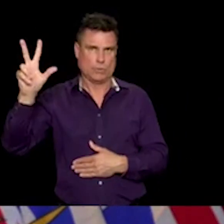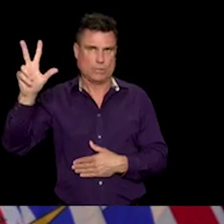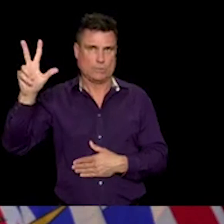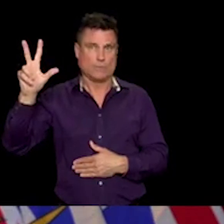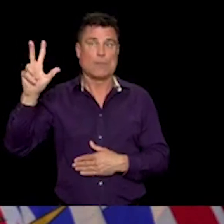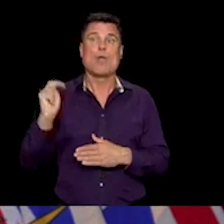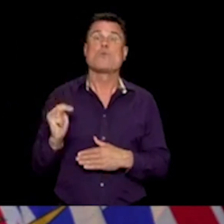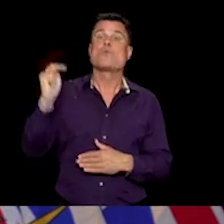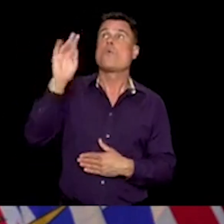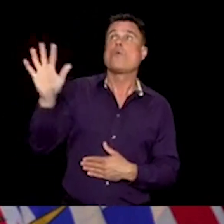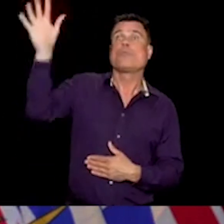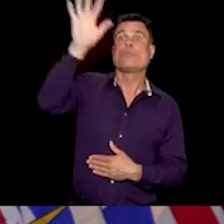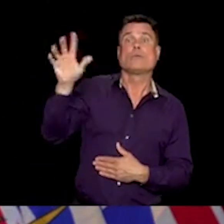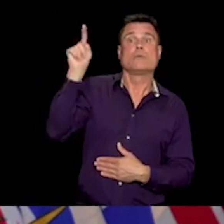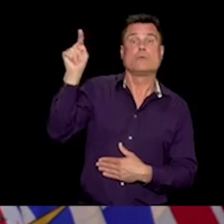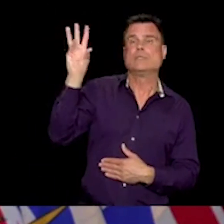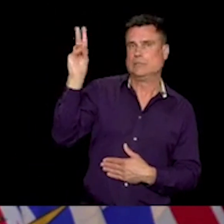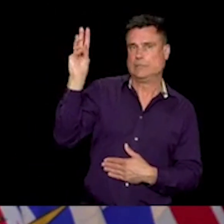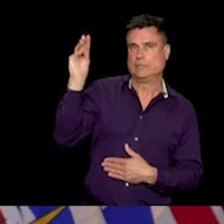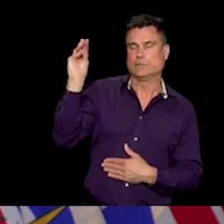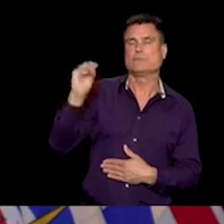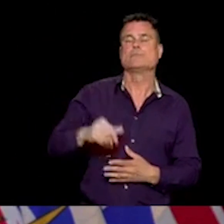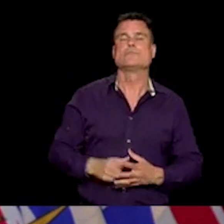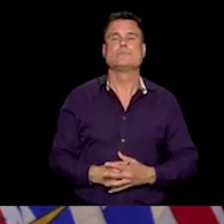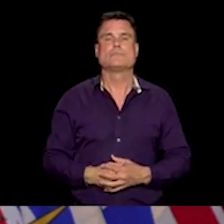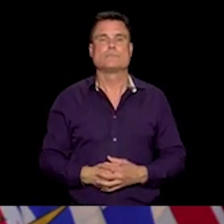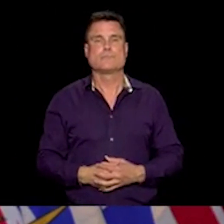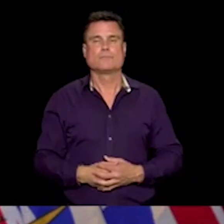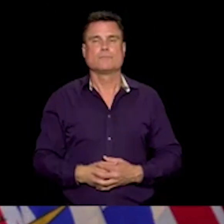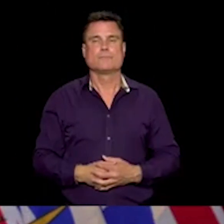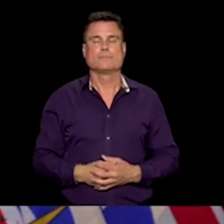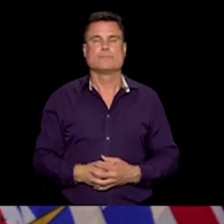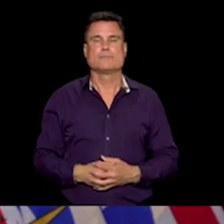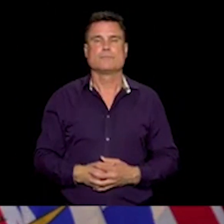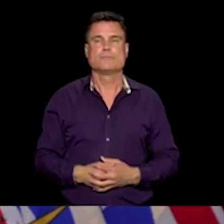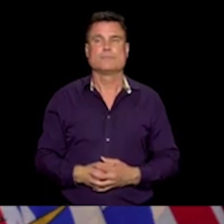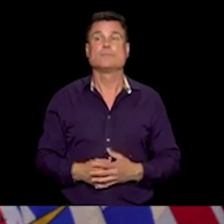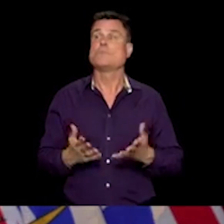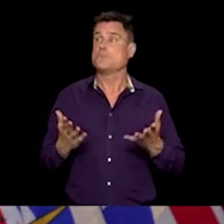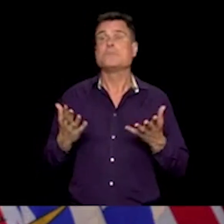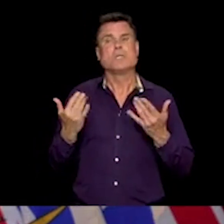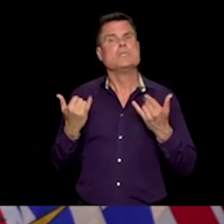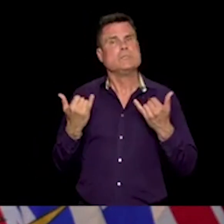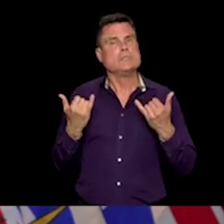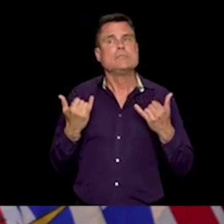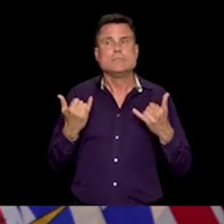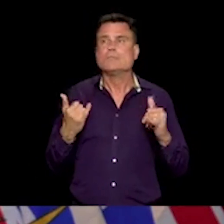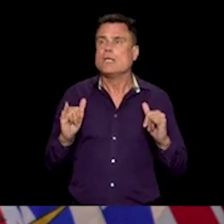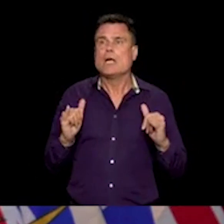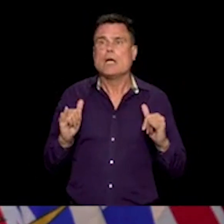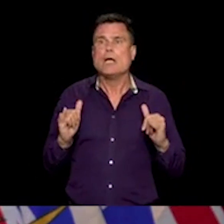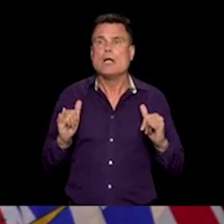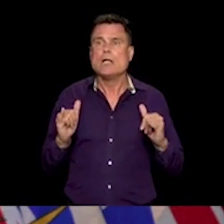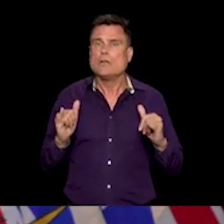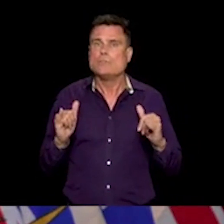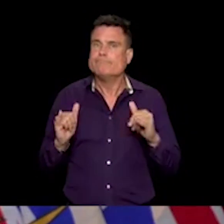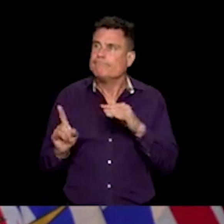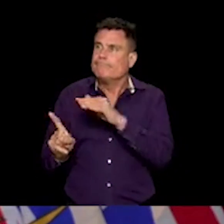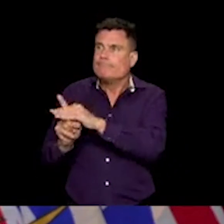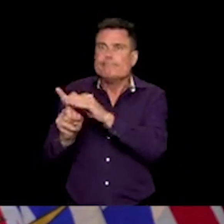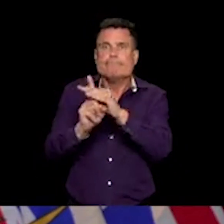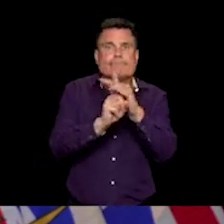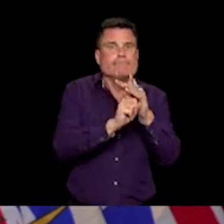183 people in the Interior Health Region, and 60 people in the Northern Health Region. We continue to have active